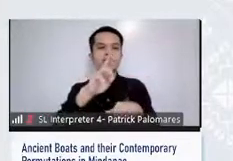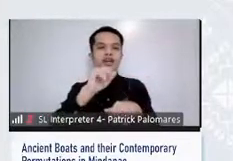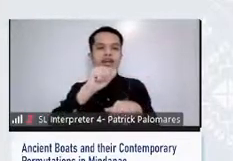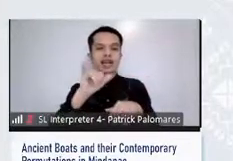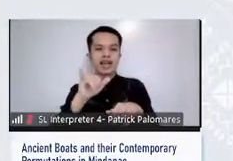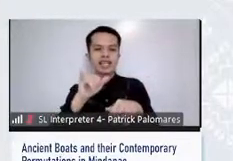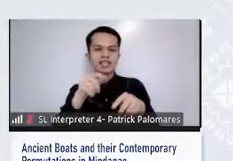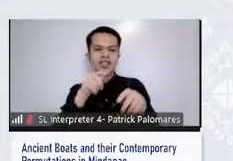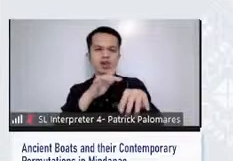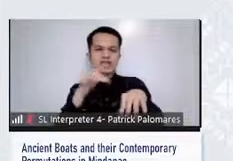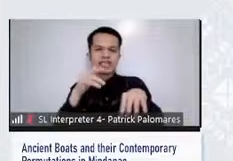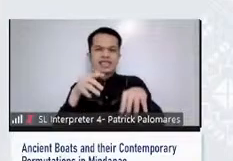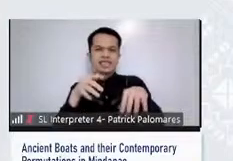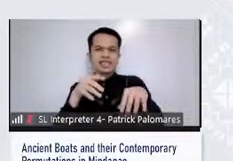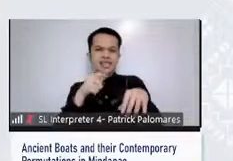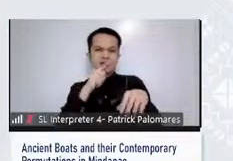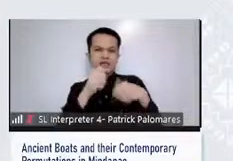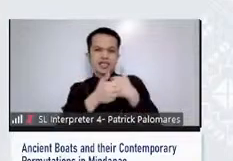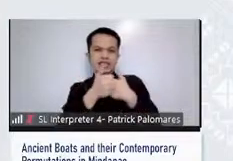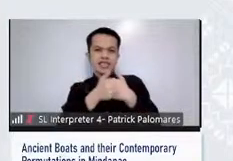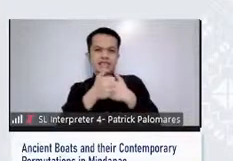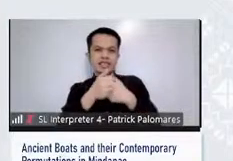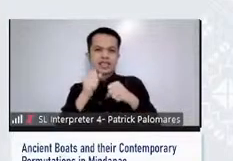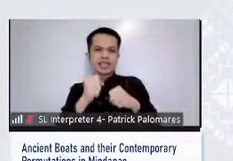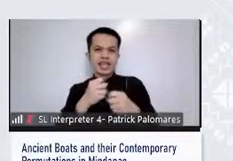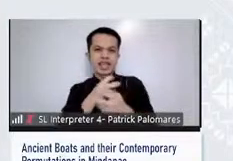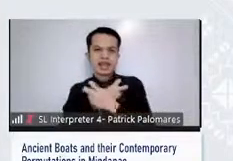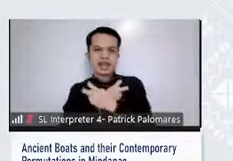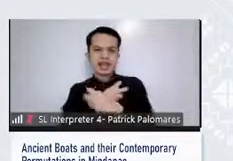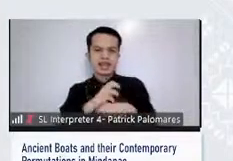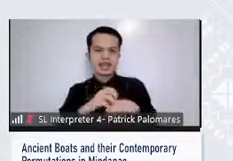and highly poisonous snakes.